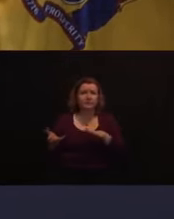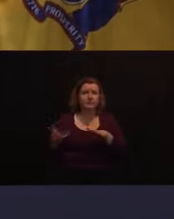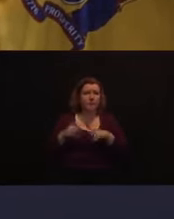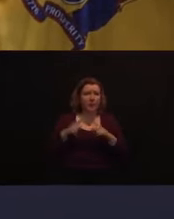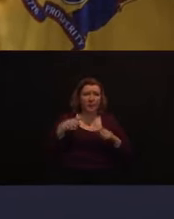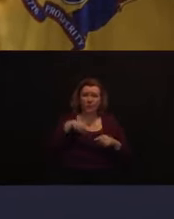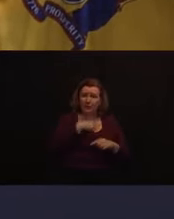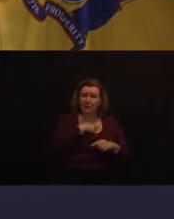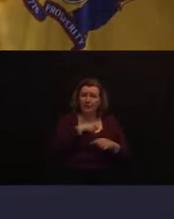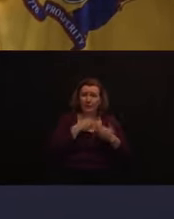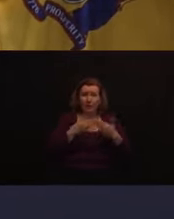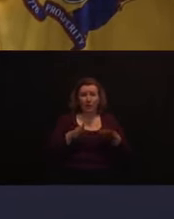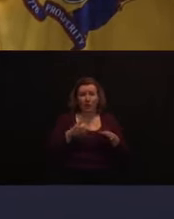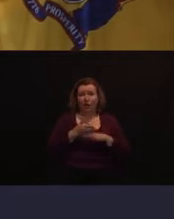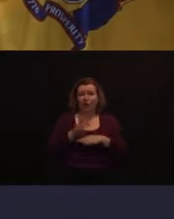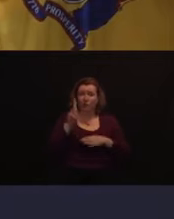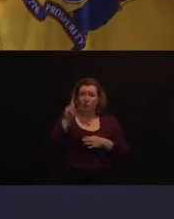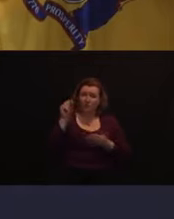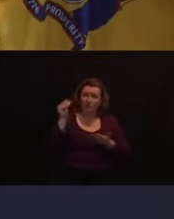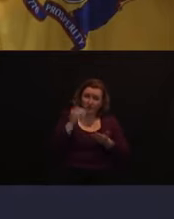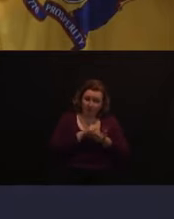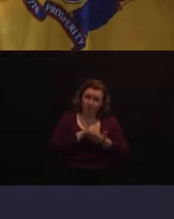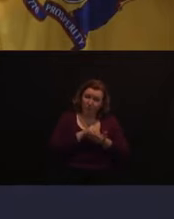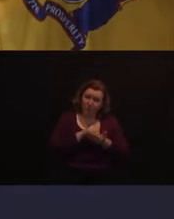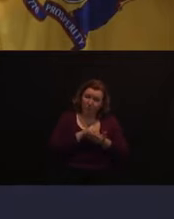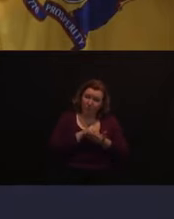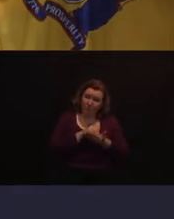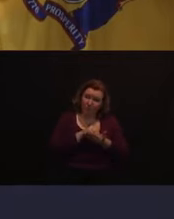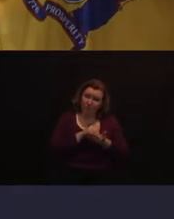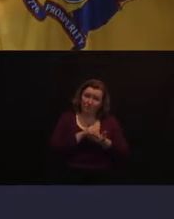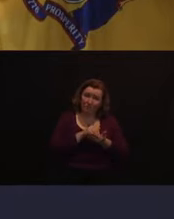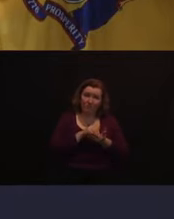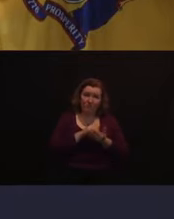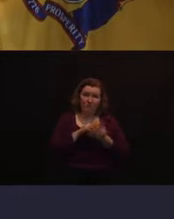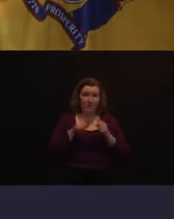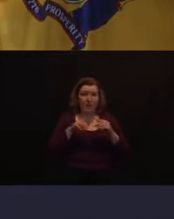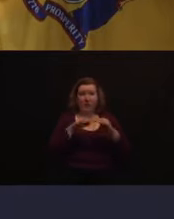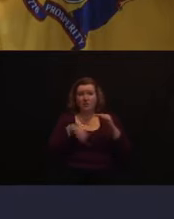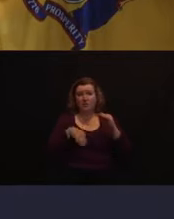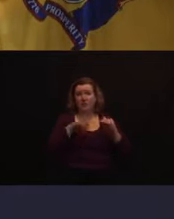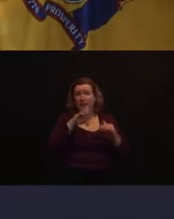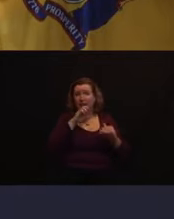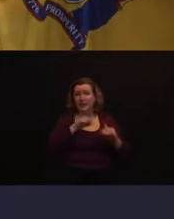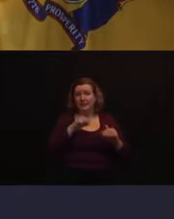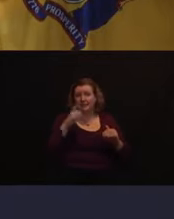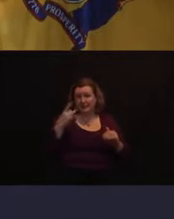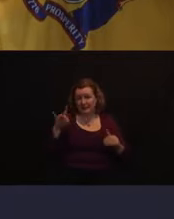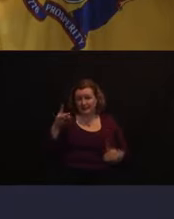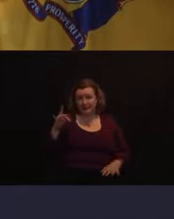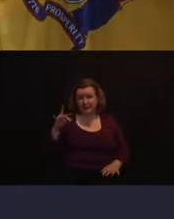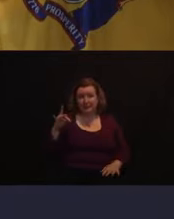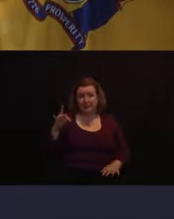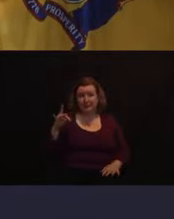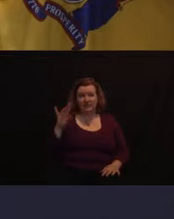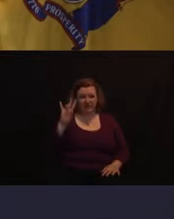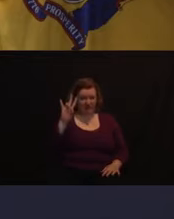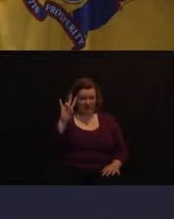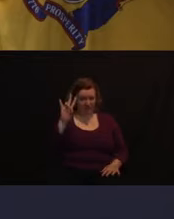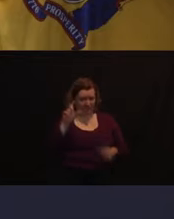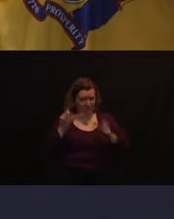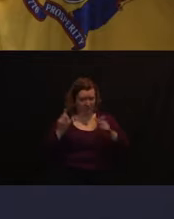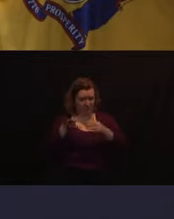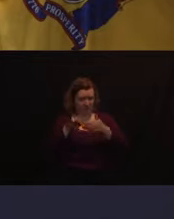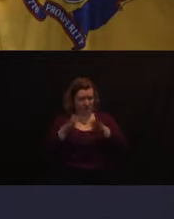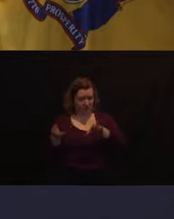fatalities, 7 persons have been under the age of 18. Again, that's not to say that kids, and we've talked about this ad nauseum, not of